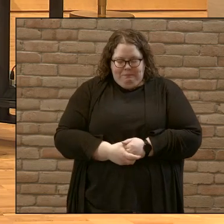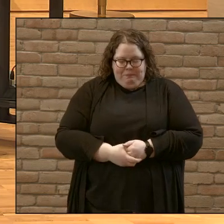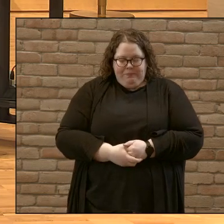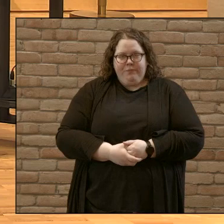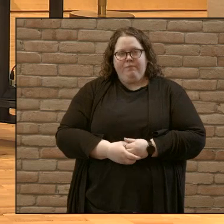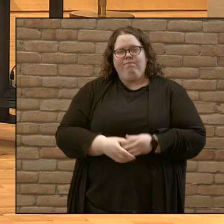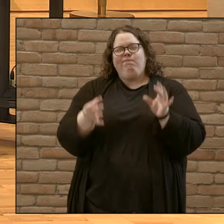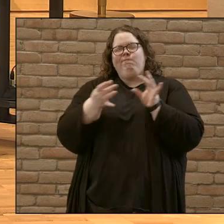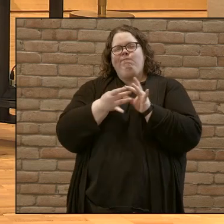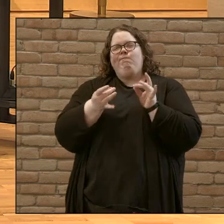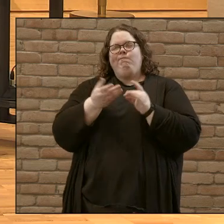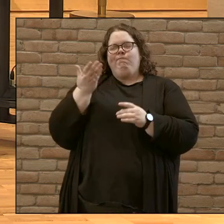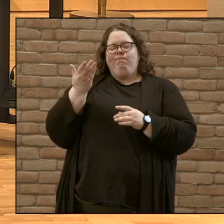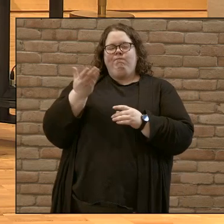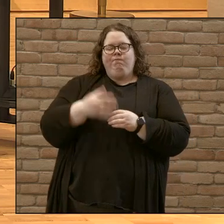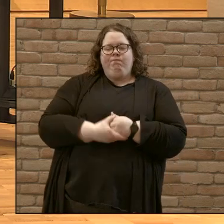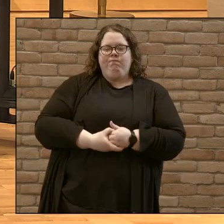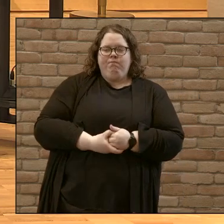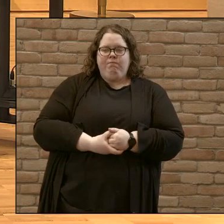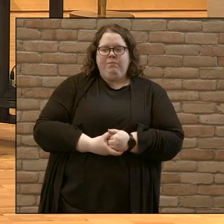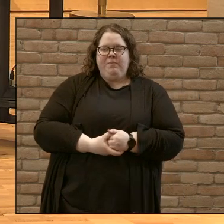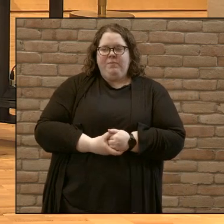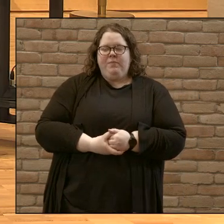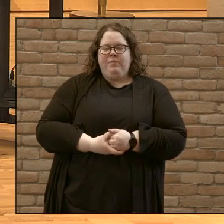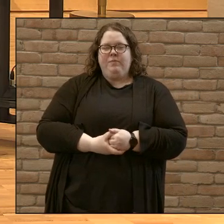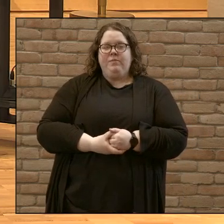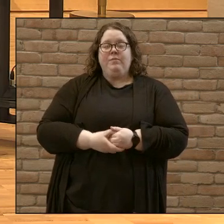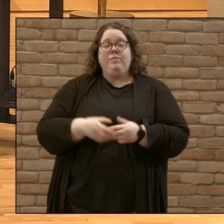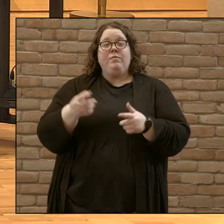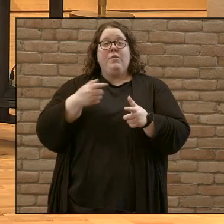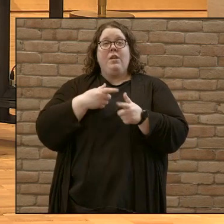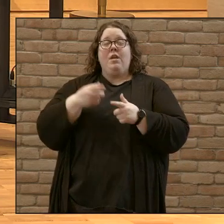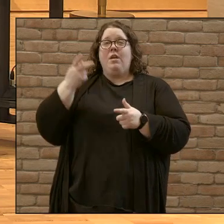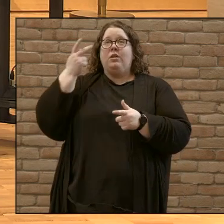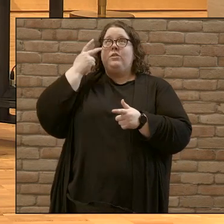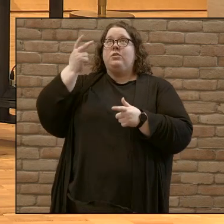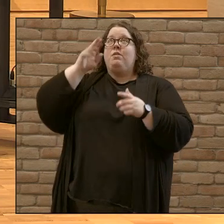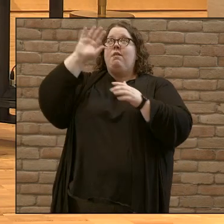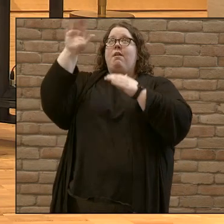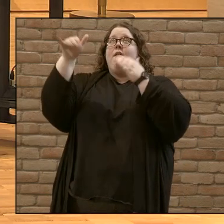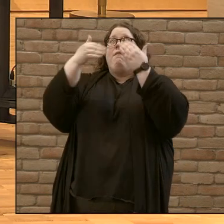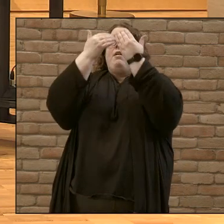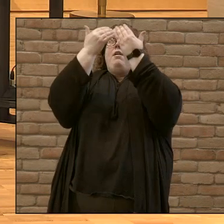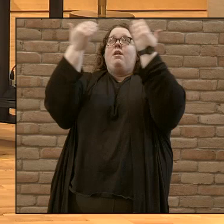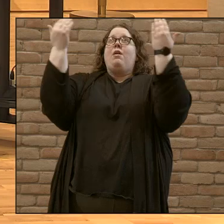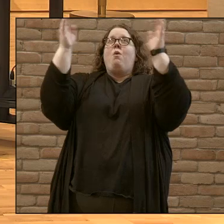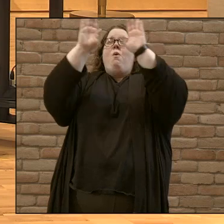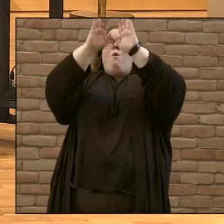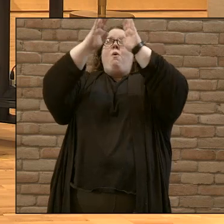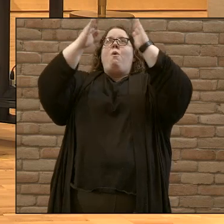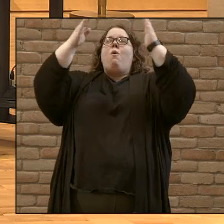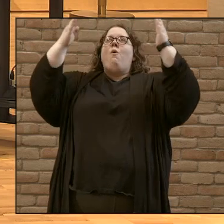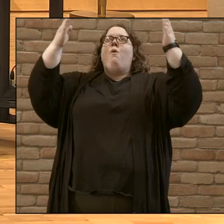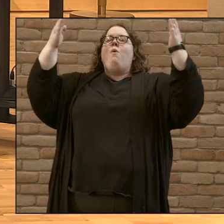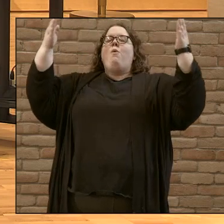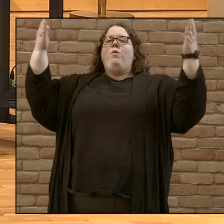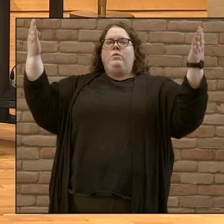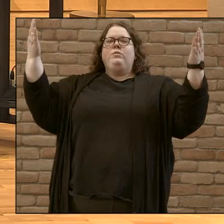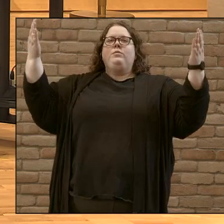It says this, and then I saw heaven standing open, and there before